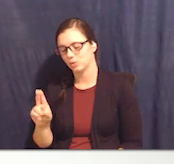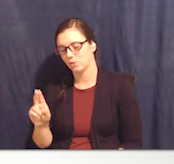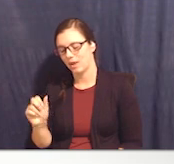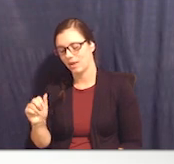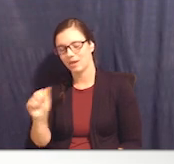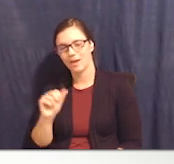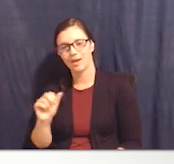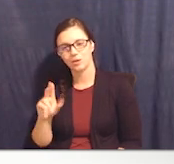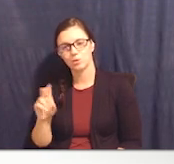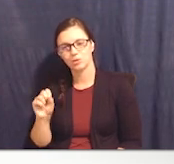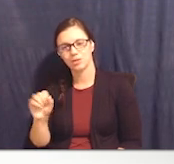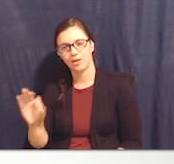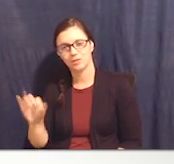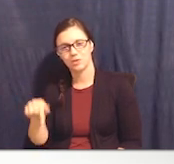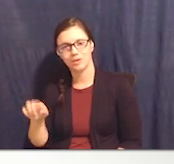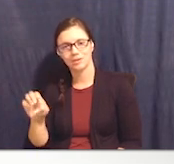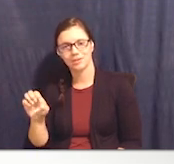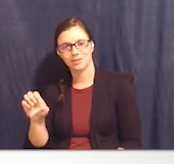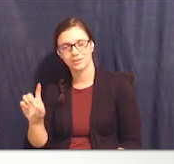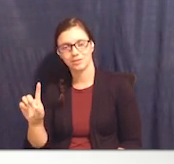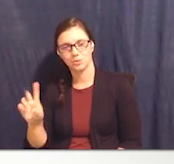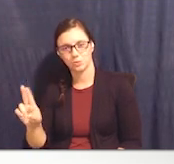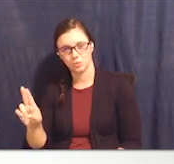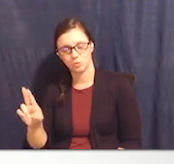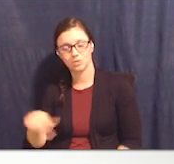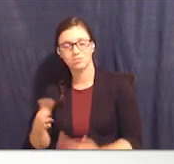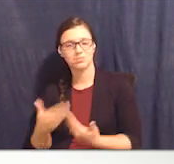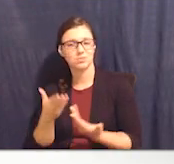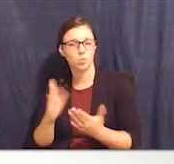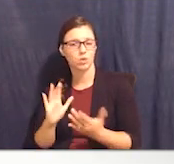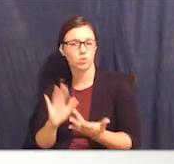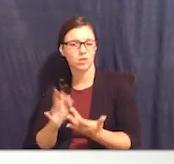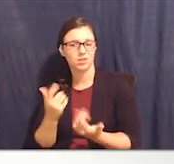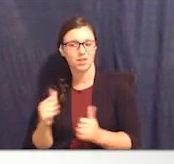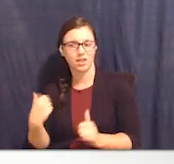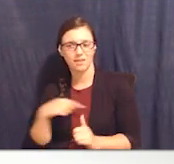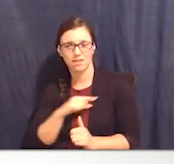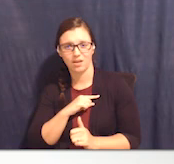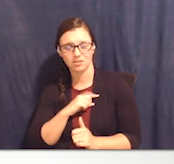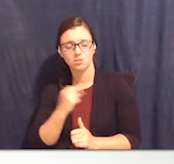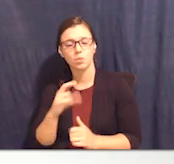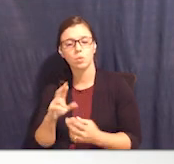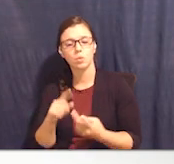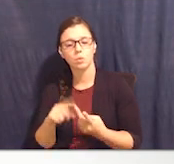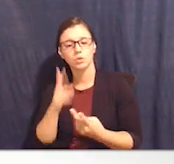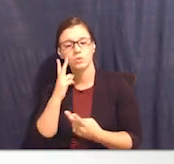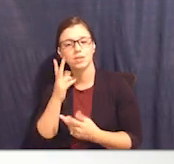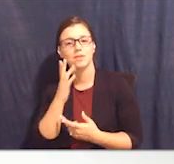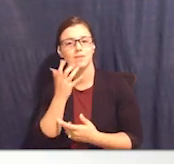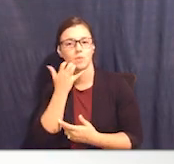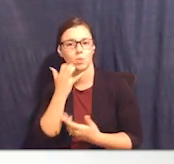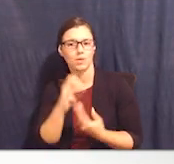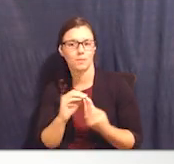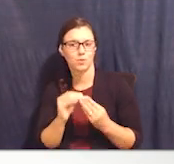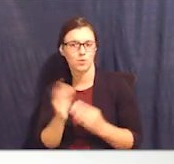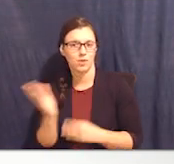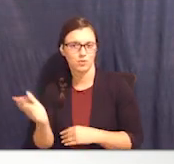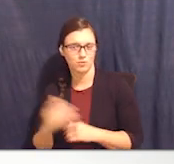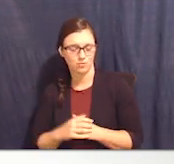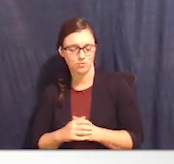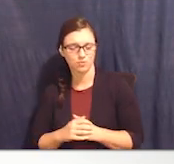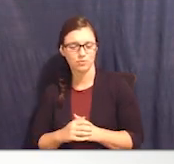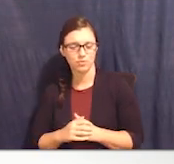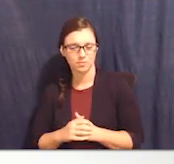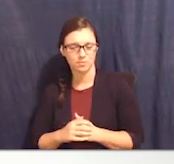so thank you, because it makes it a lot easier when you've got lots of folks to present to. Thank you so much. And Iris has